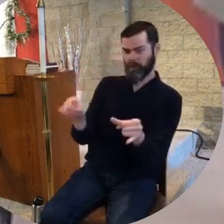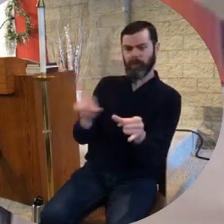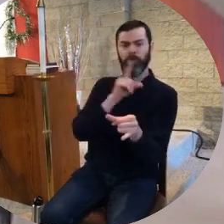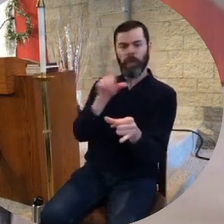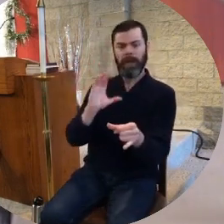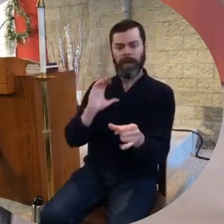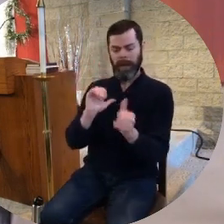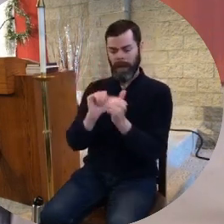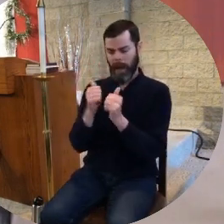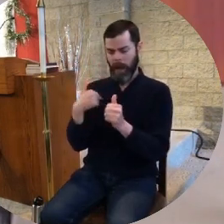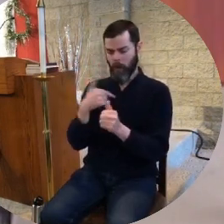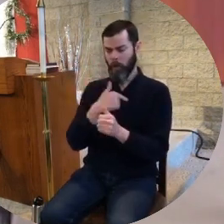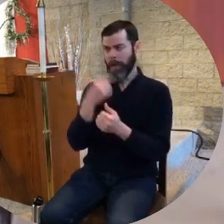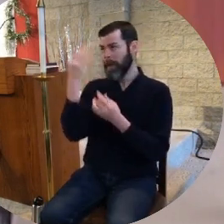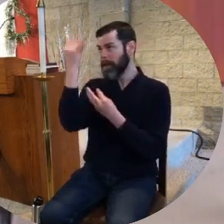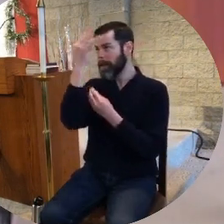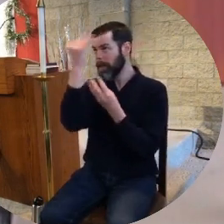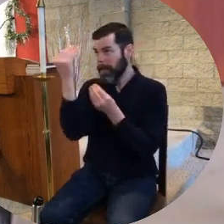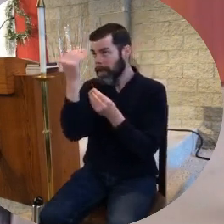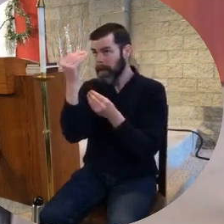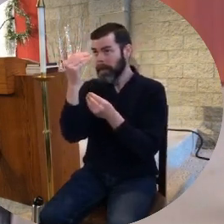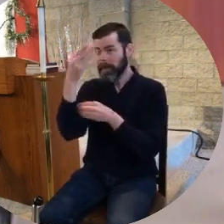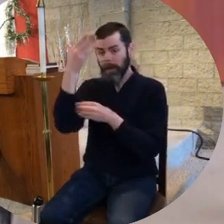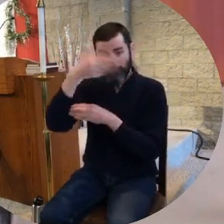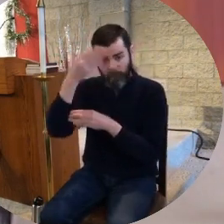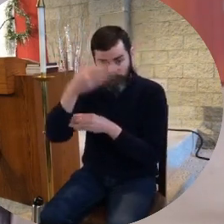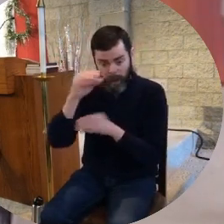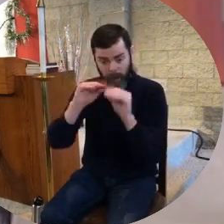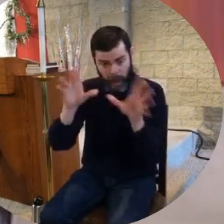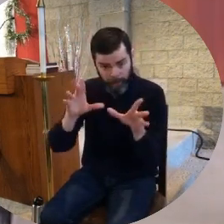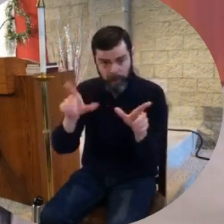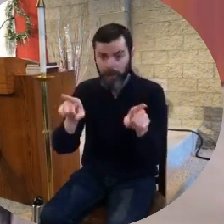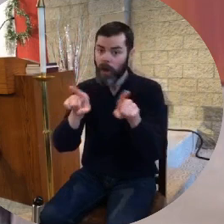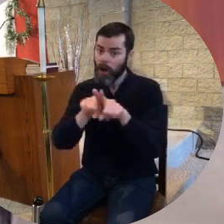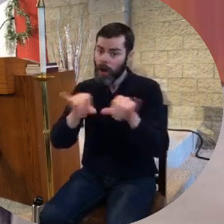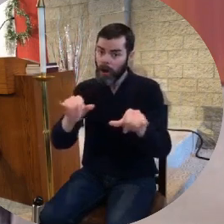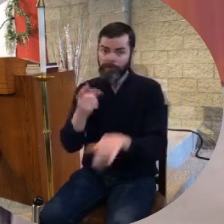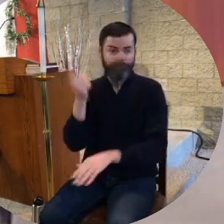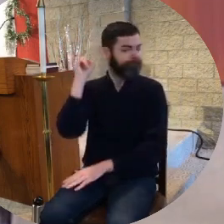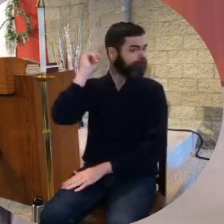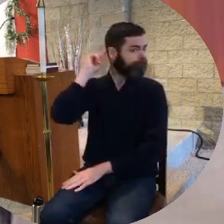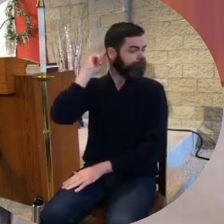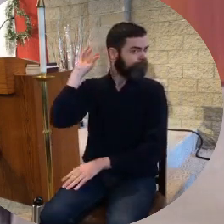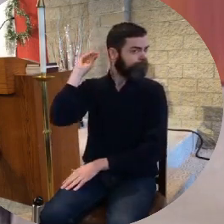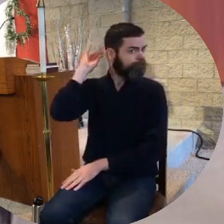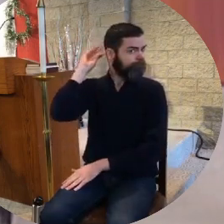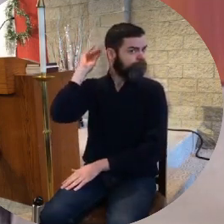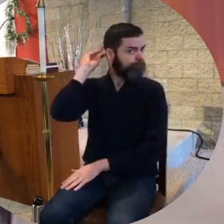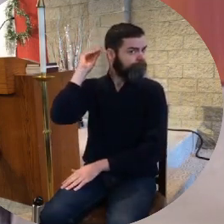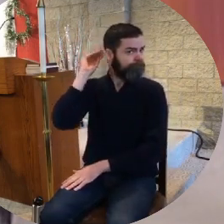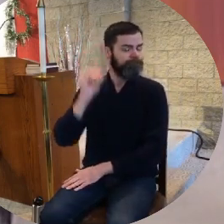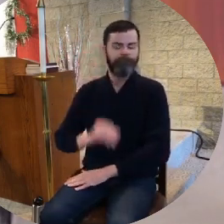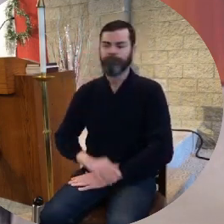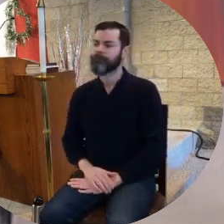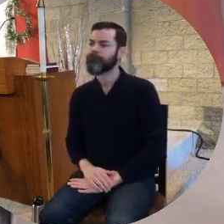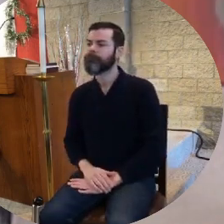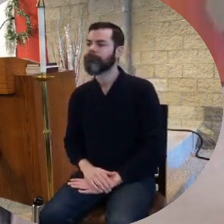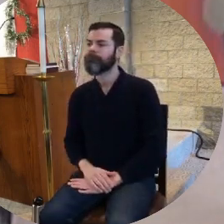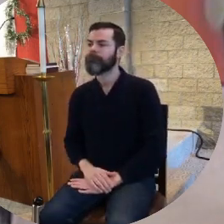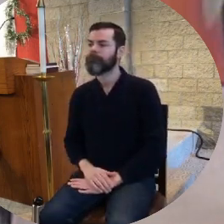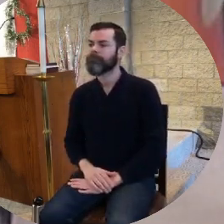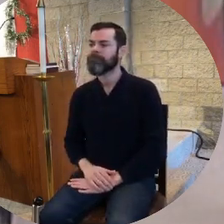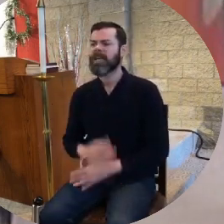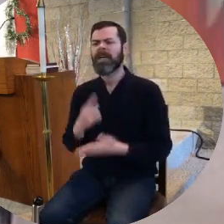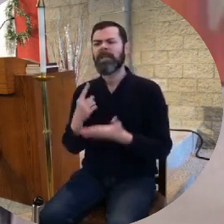our superconsciousness and our subconscious mind. And so this belief system, our thoughts come through that. We can have the thought, as I